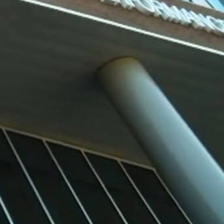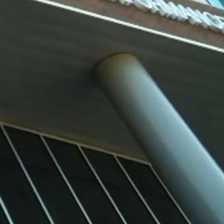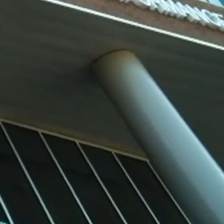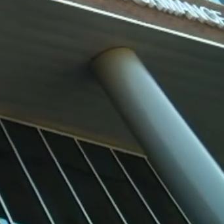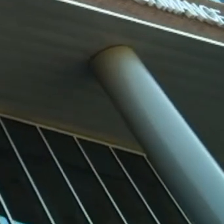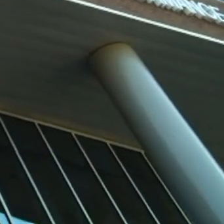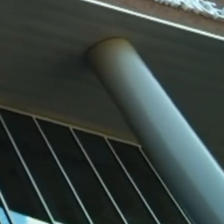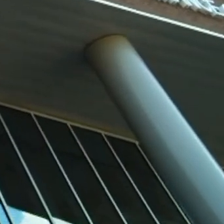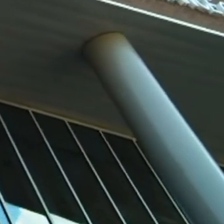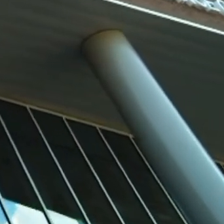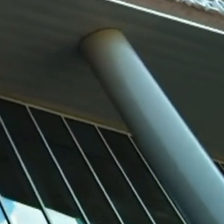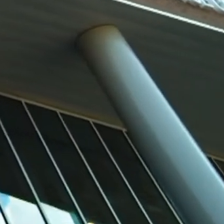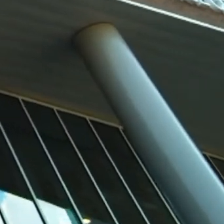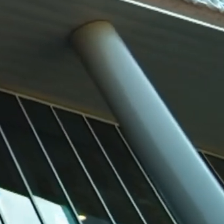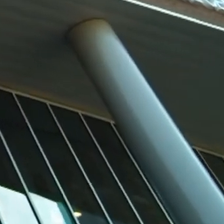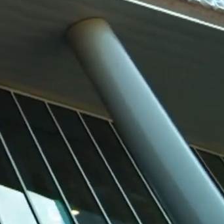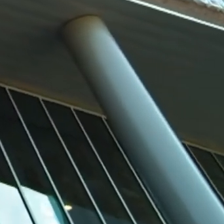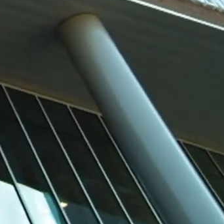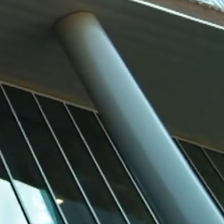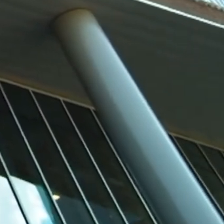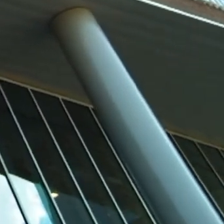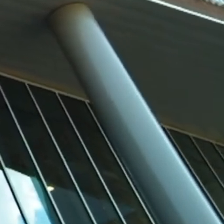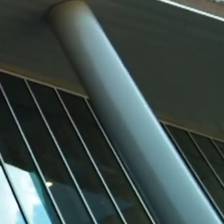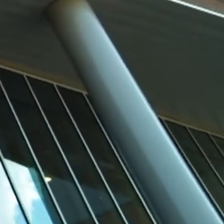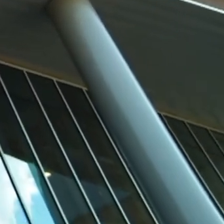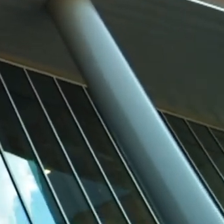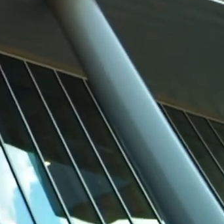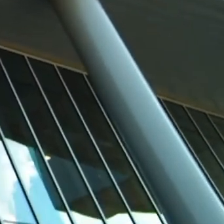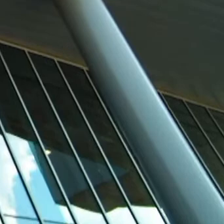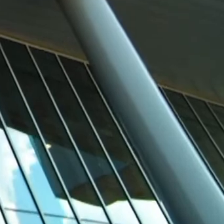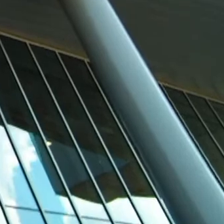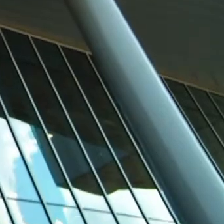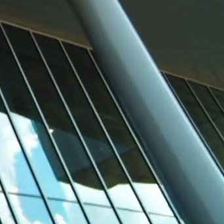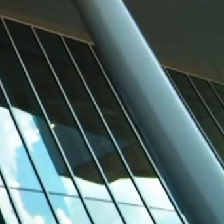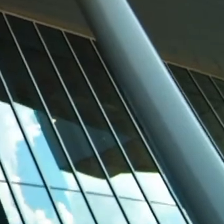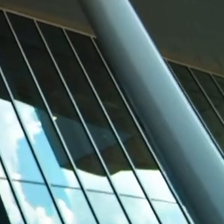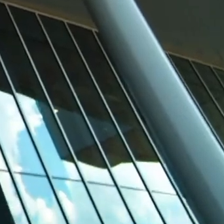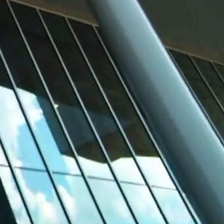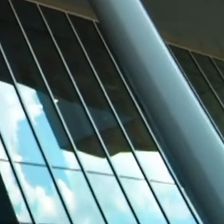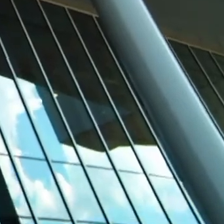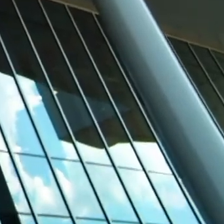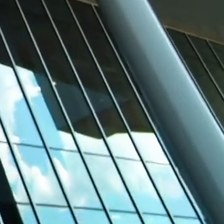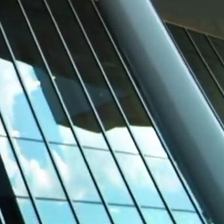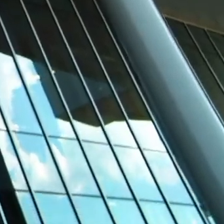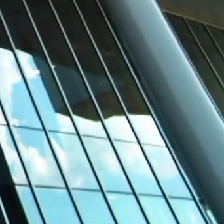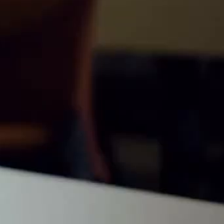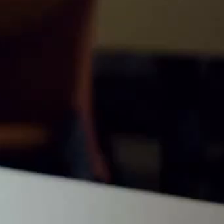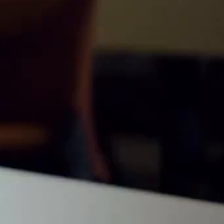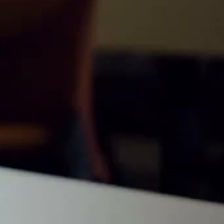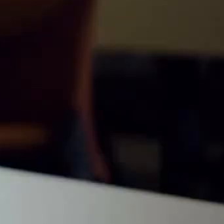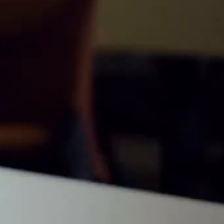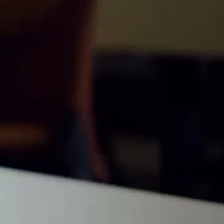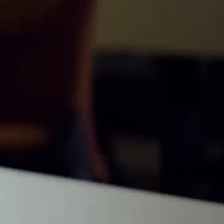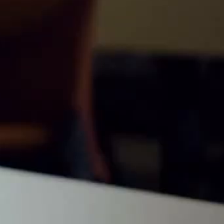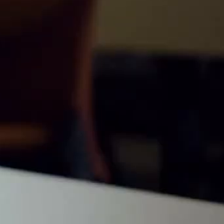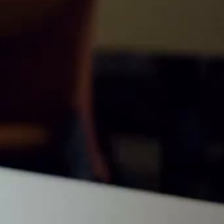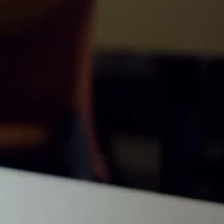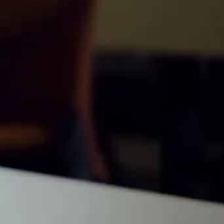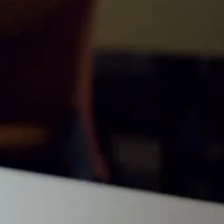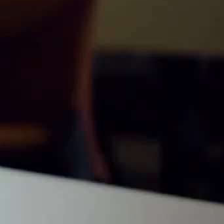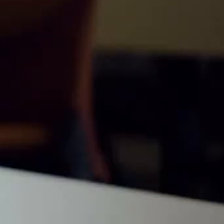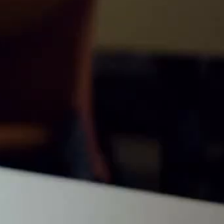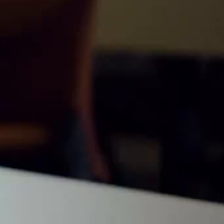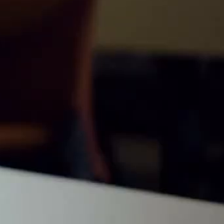I see the Hybl Sport Medicine Performance Center attracting students, both undergraduate and graduate, not only just from the state